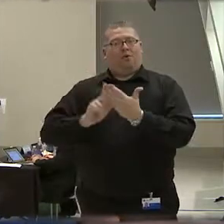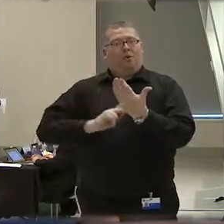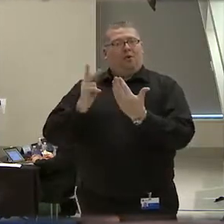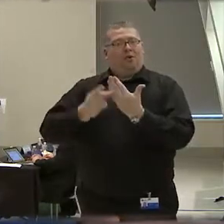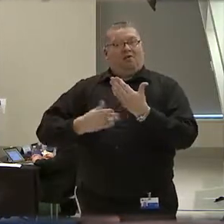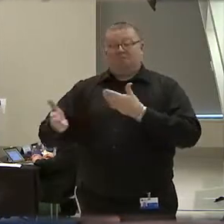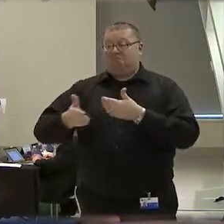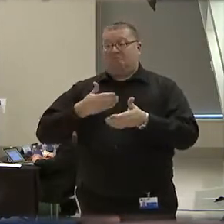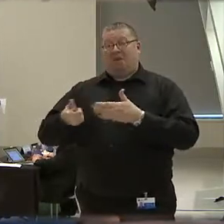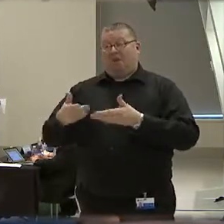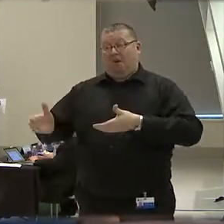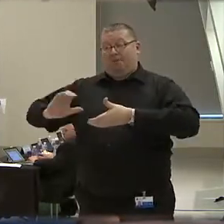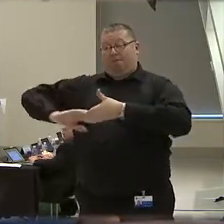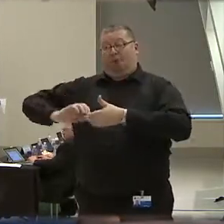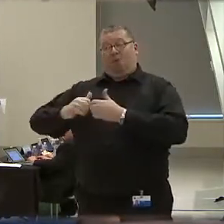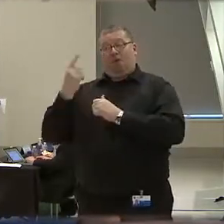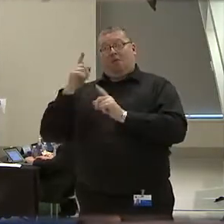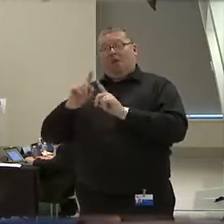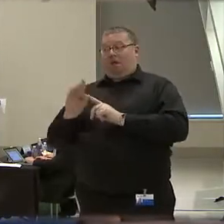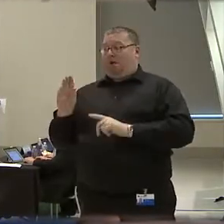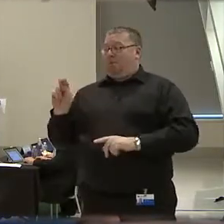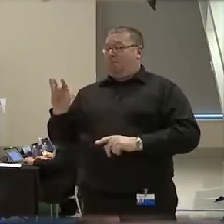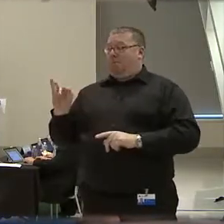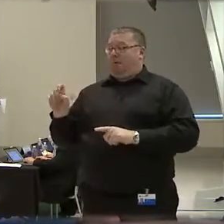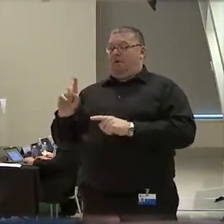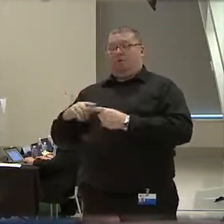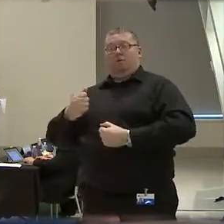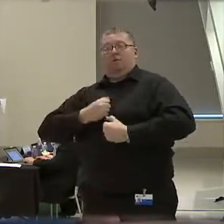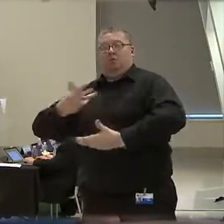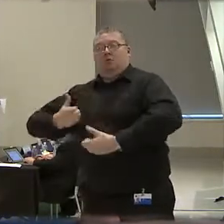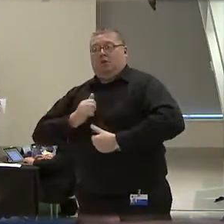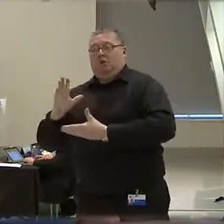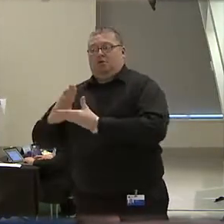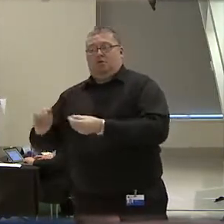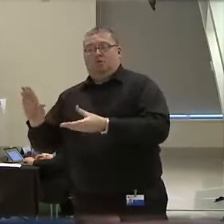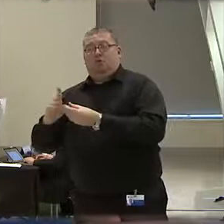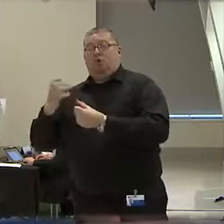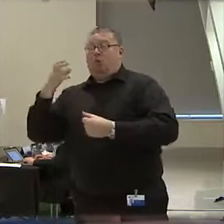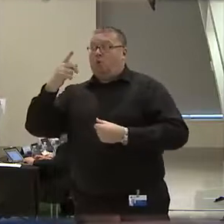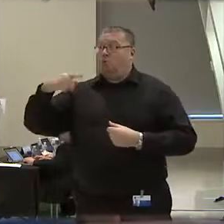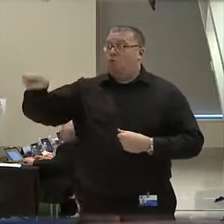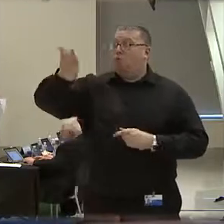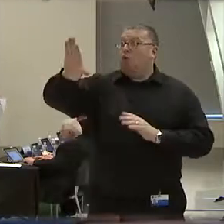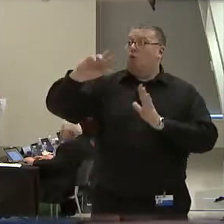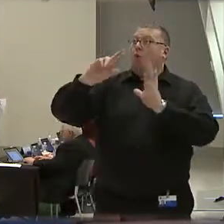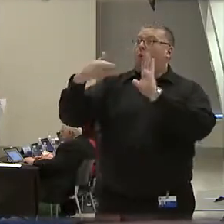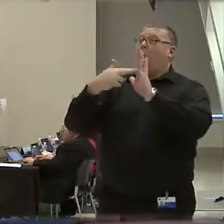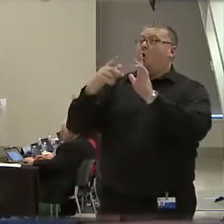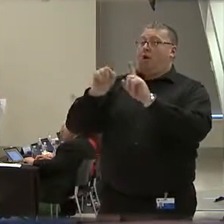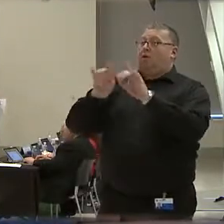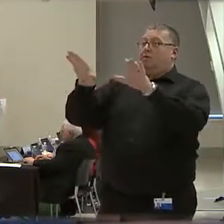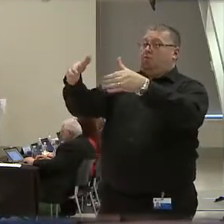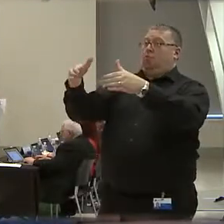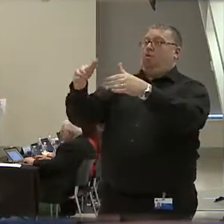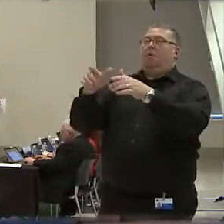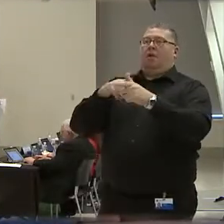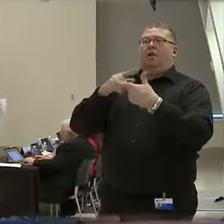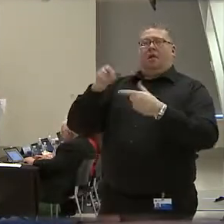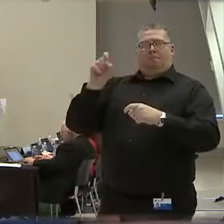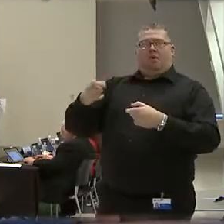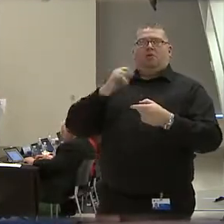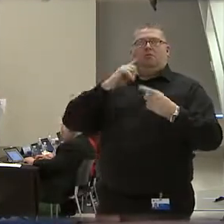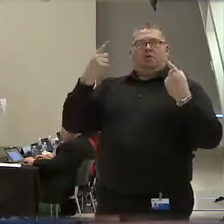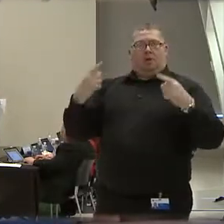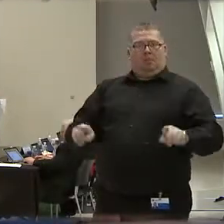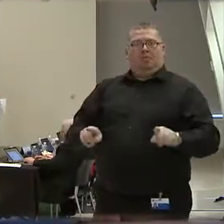it's partnering with somebody like Connie to tell a story, or all of you in your roles right now. I mean, that's what has to get done.